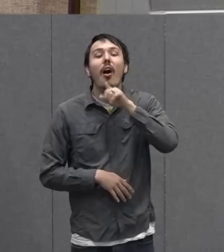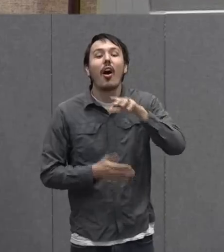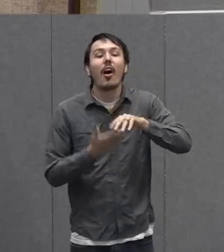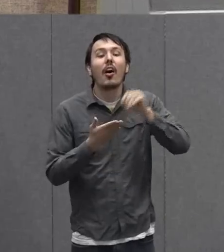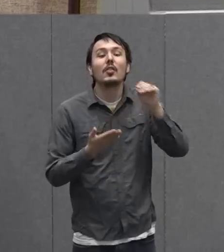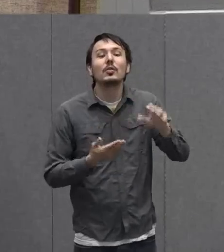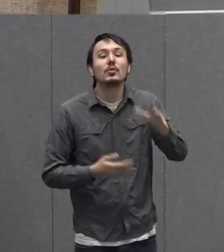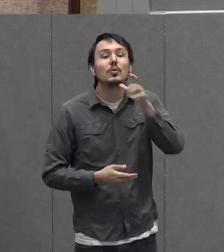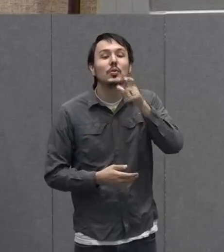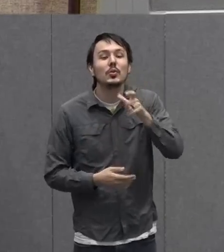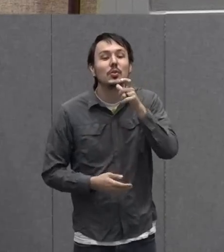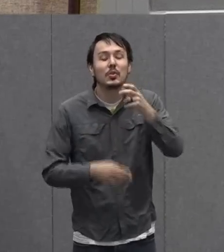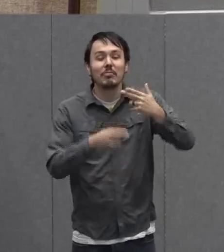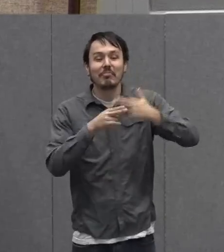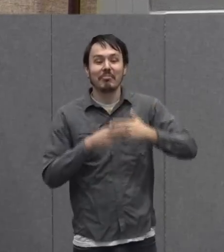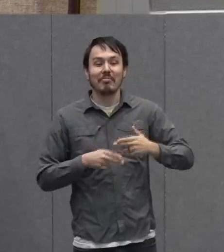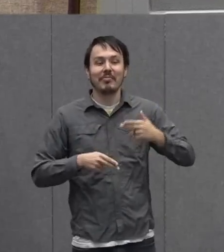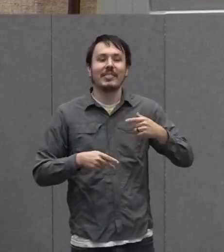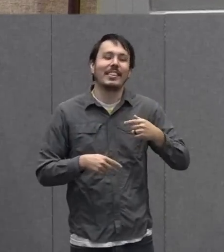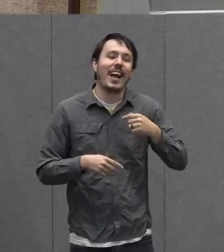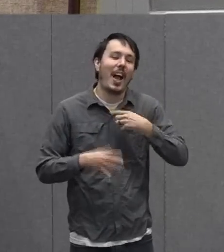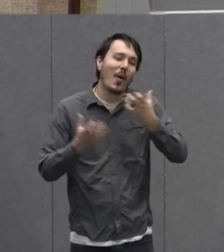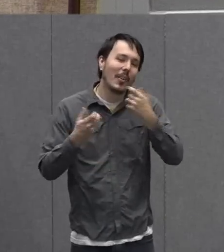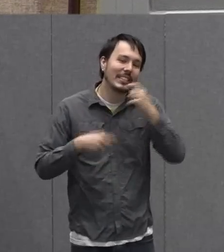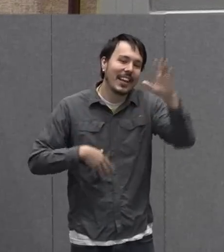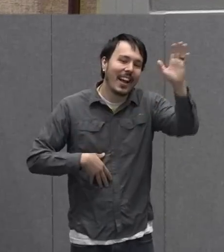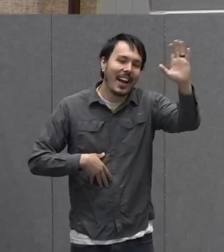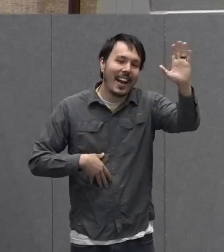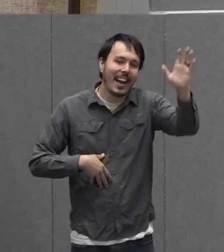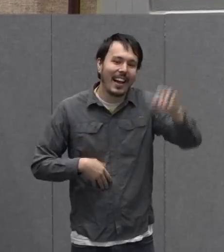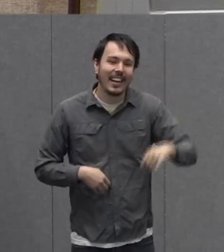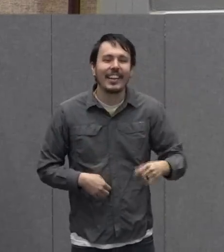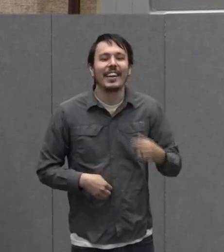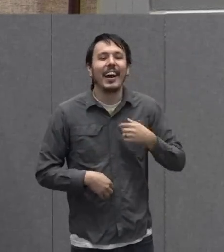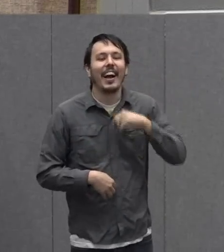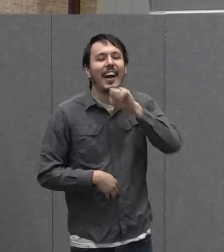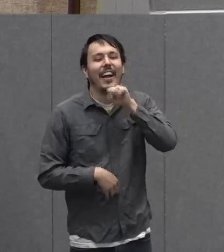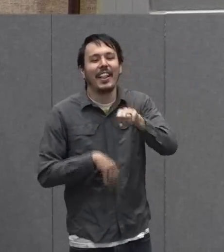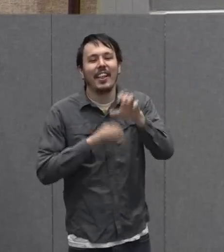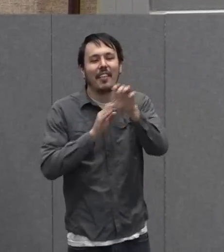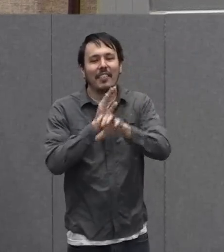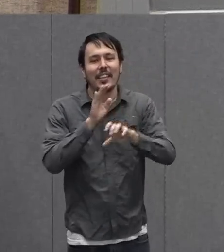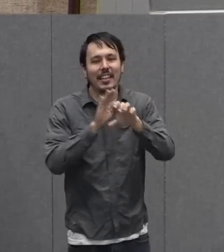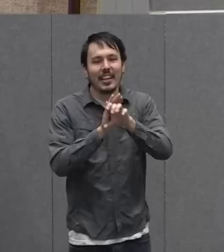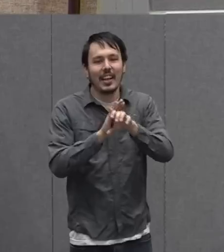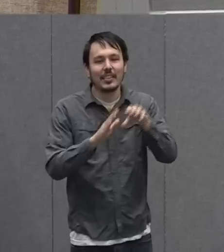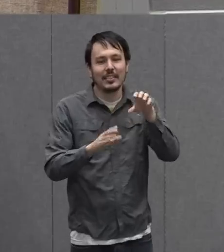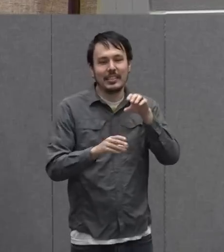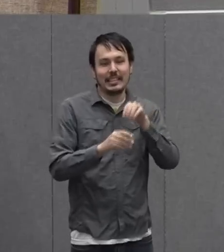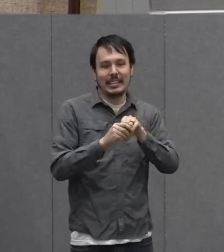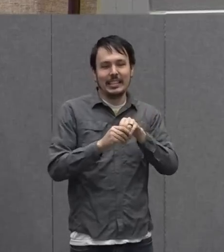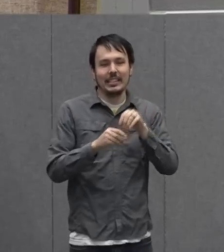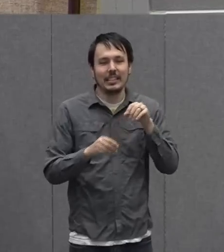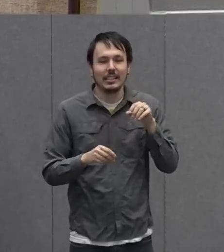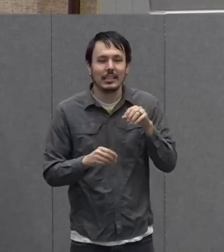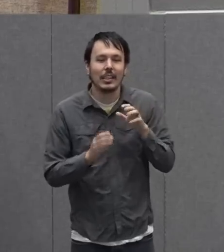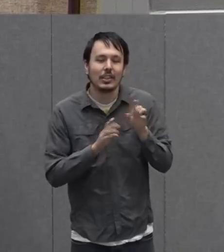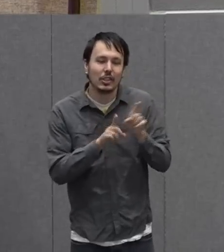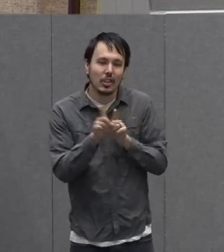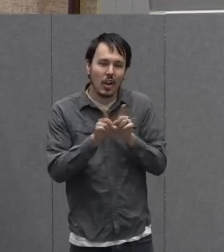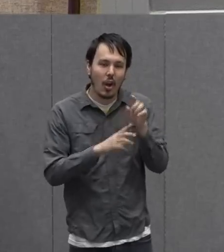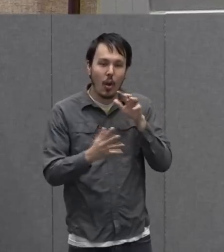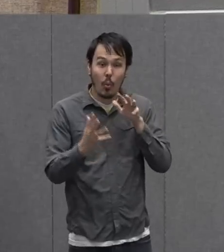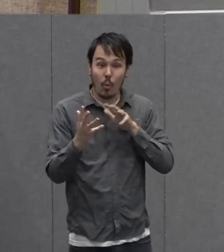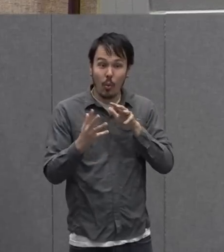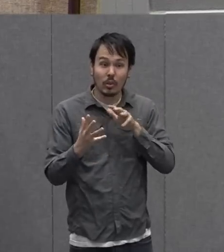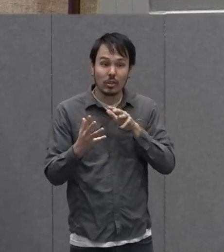want to say hi and give you a little shout out. I do love the characters in Star Wars. And so if you've been making puppets, like we talked